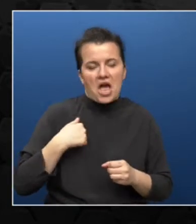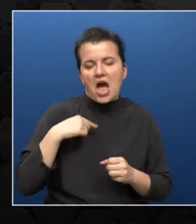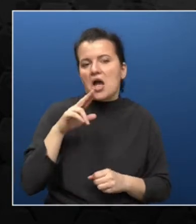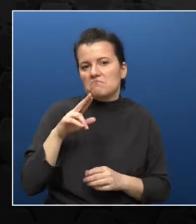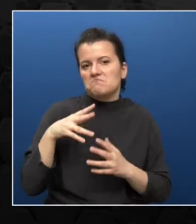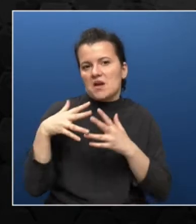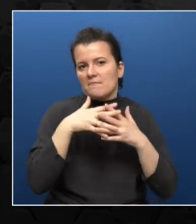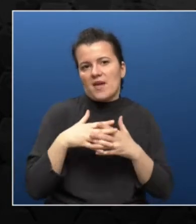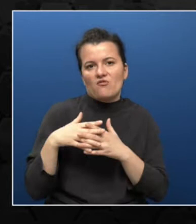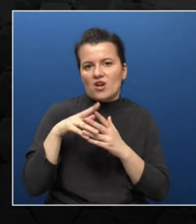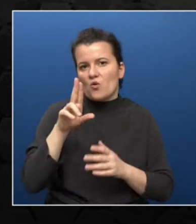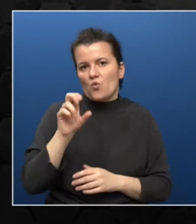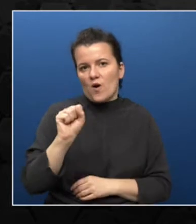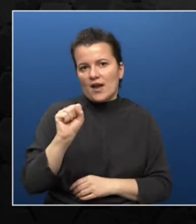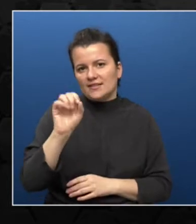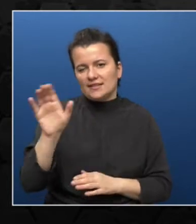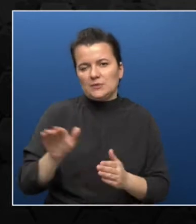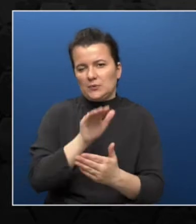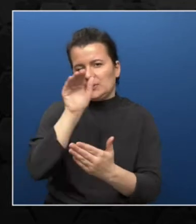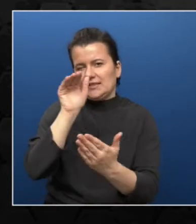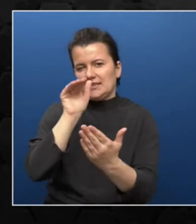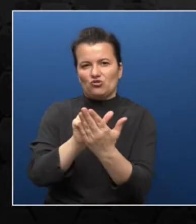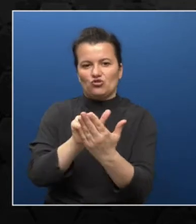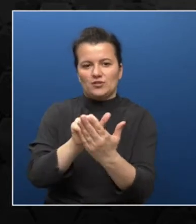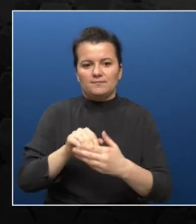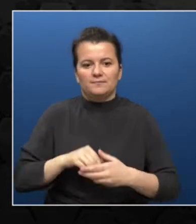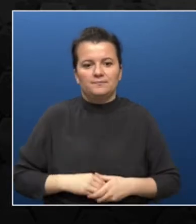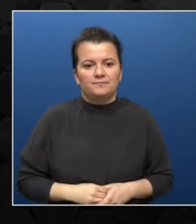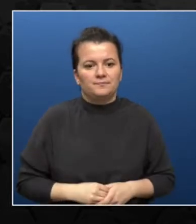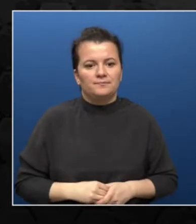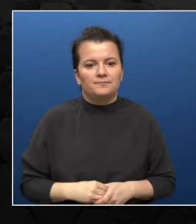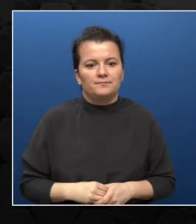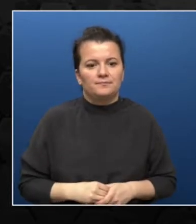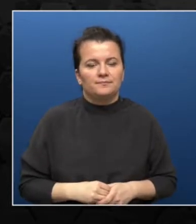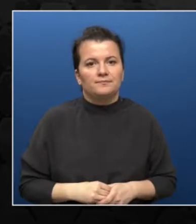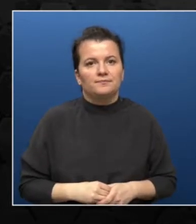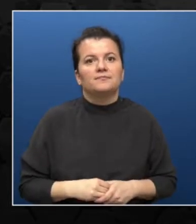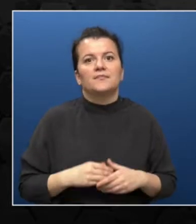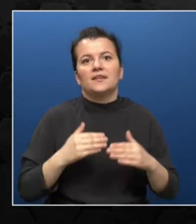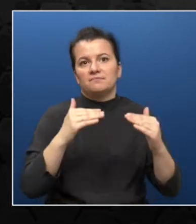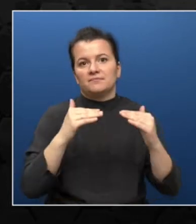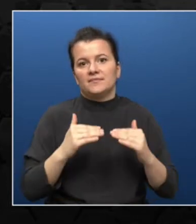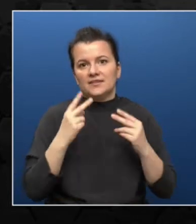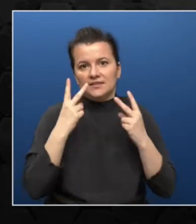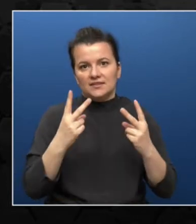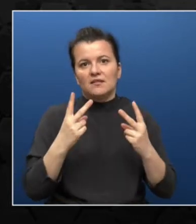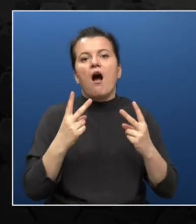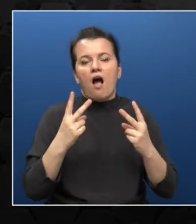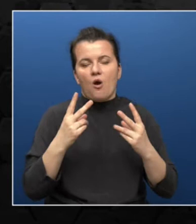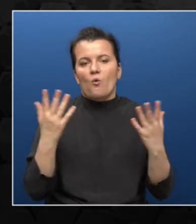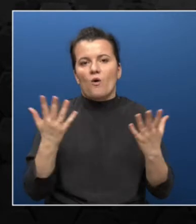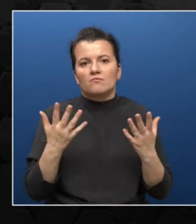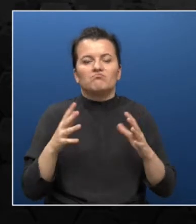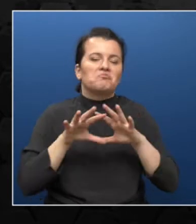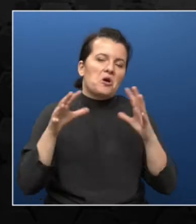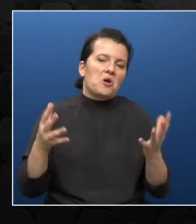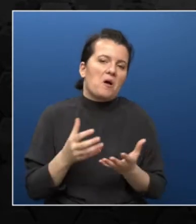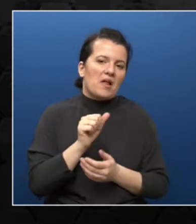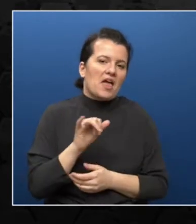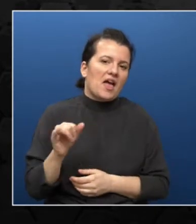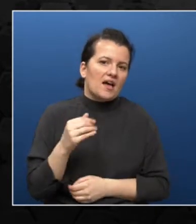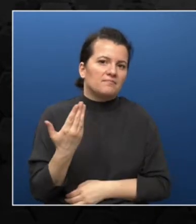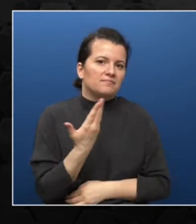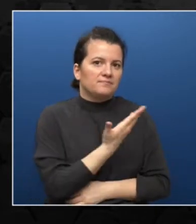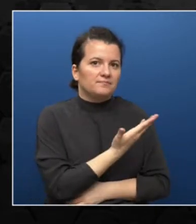our service. So let's say global AI, right? And then you're gonna select